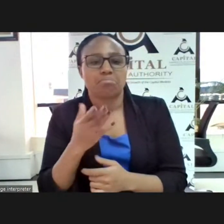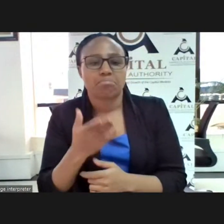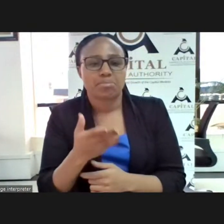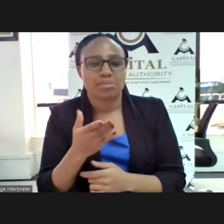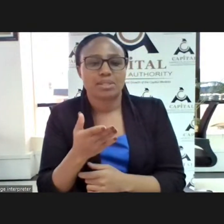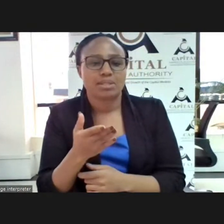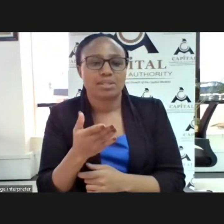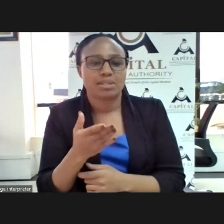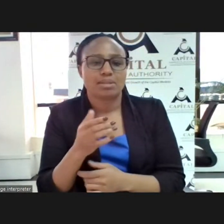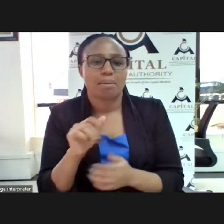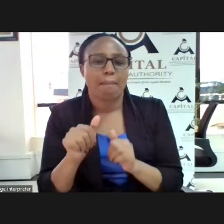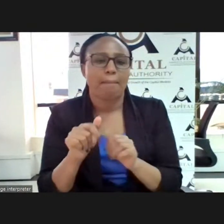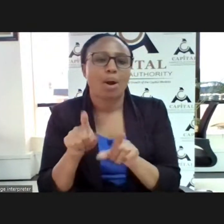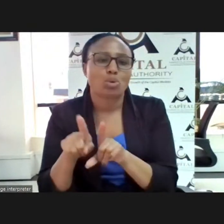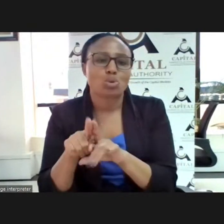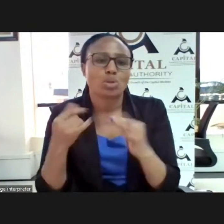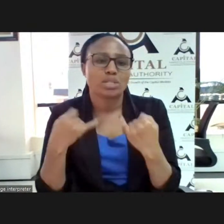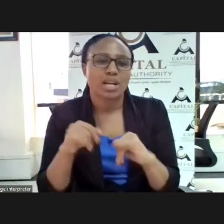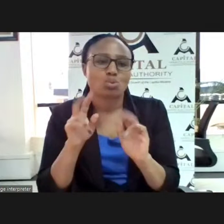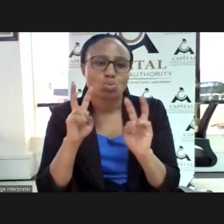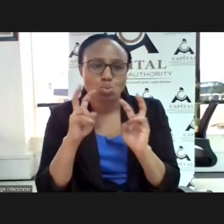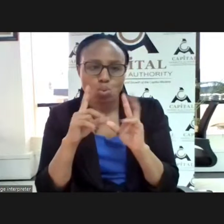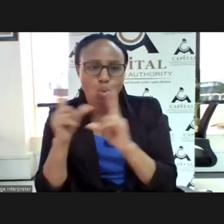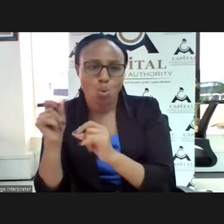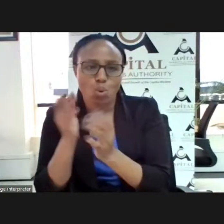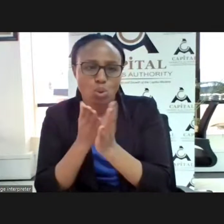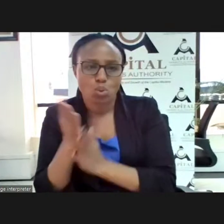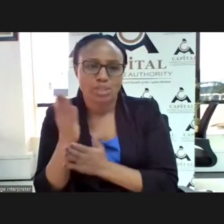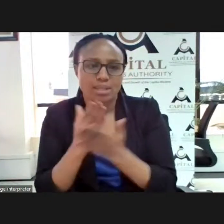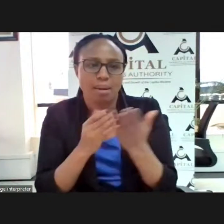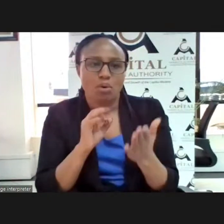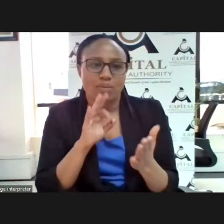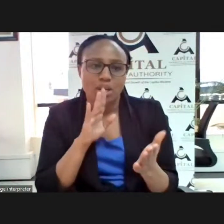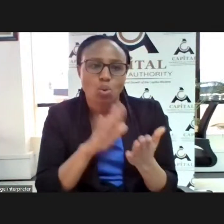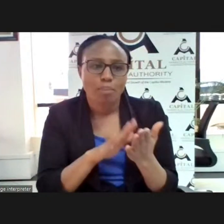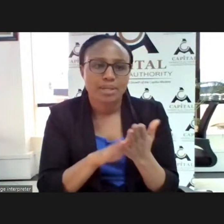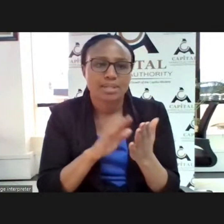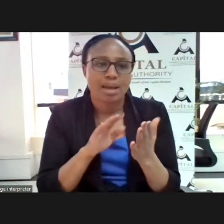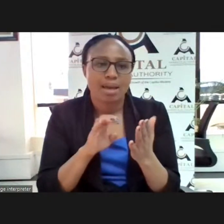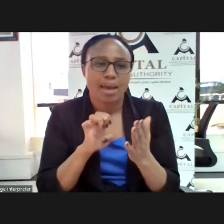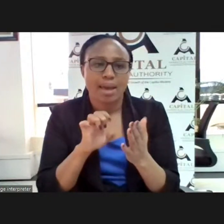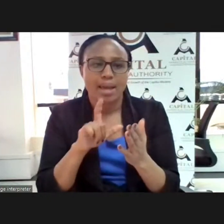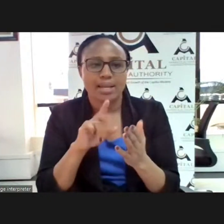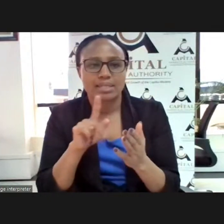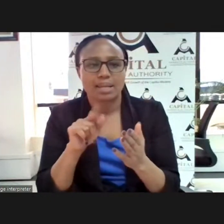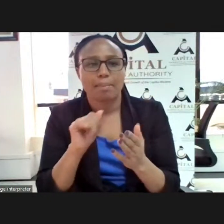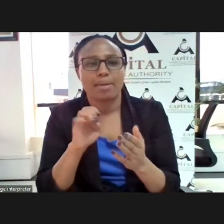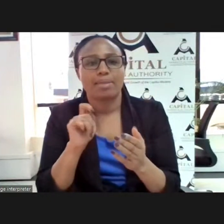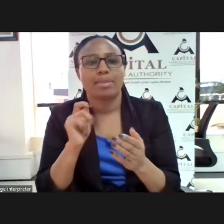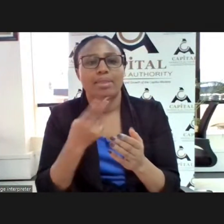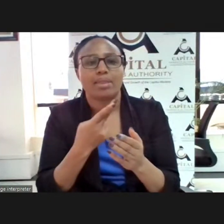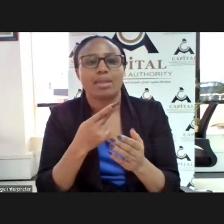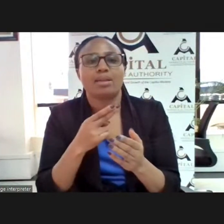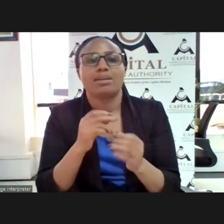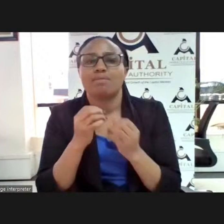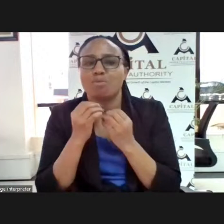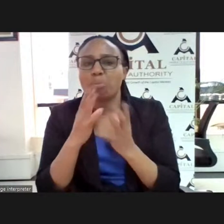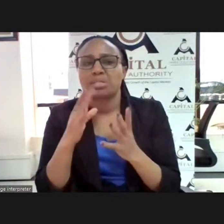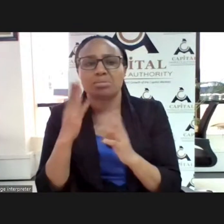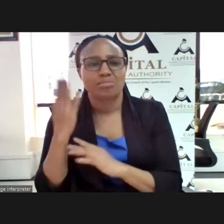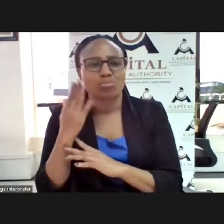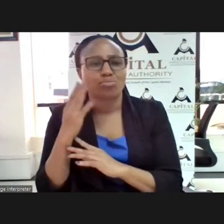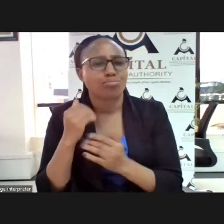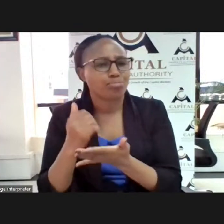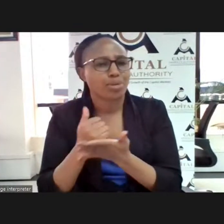I'm also trying to just go through some of the comments. Elizabeth Kangede, these are very informative presentation, indeed very helpful for us